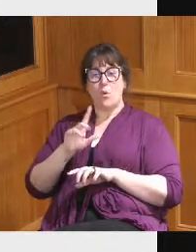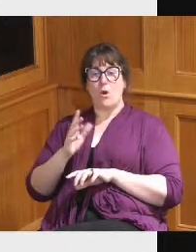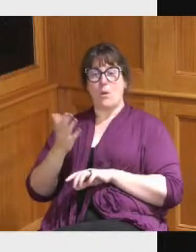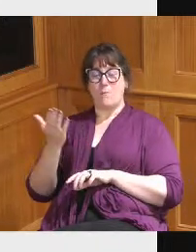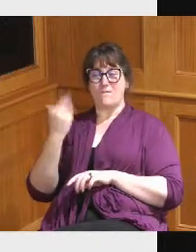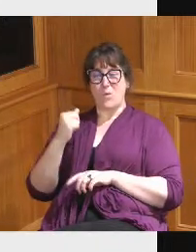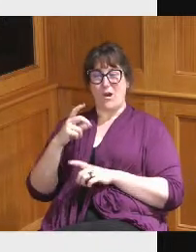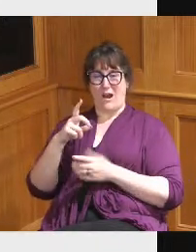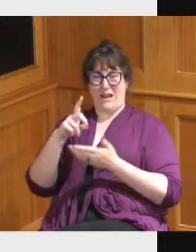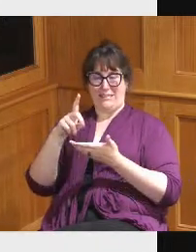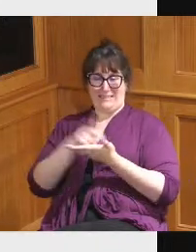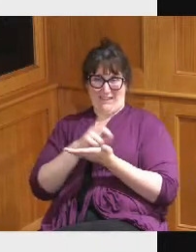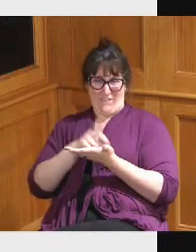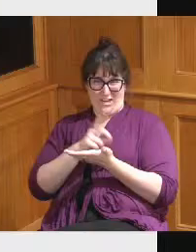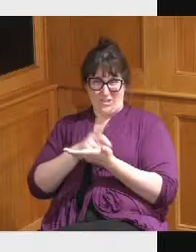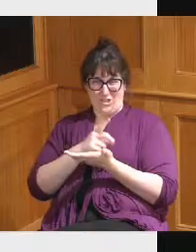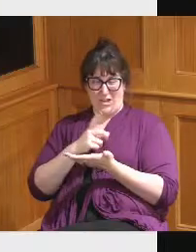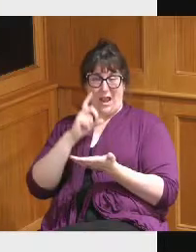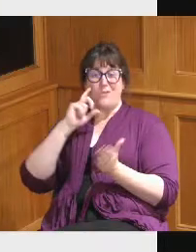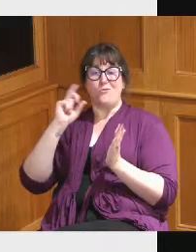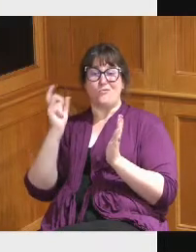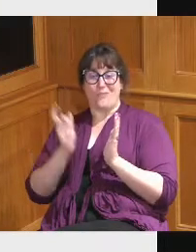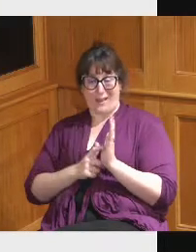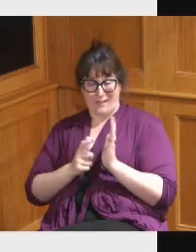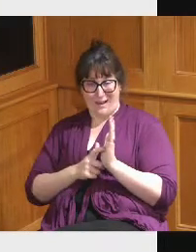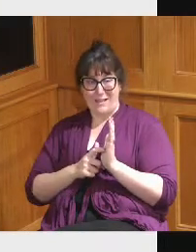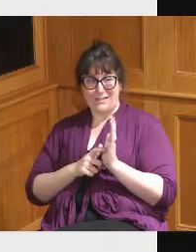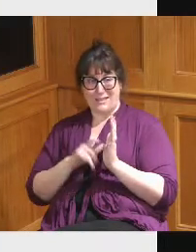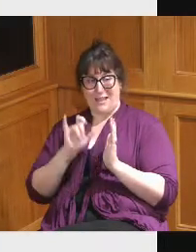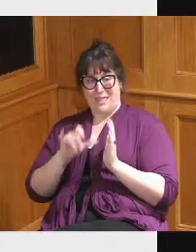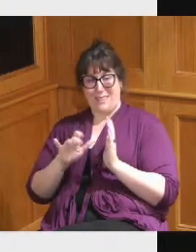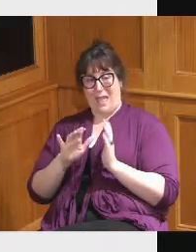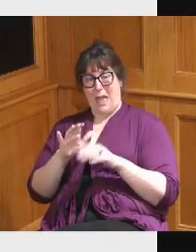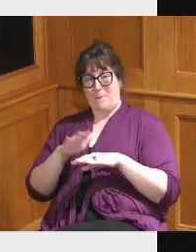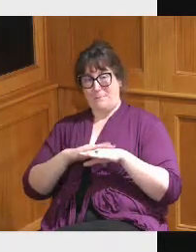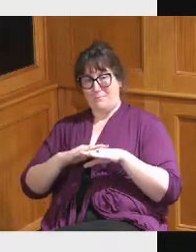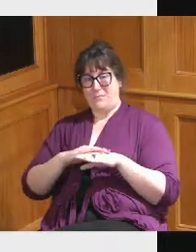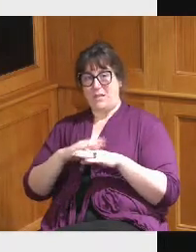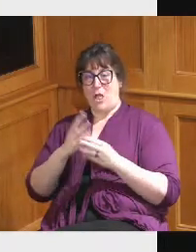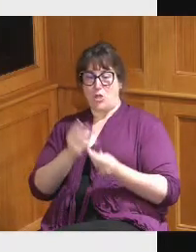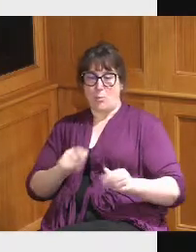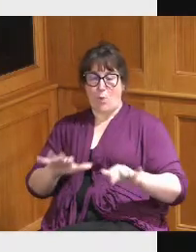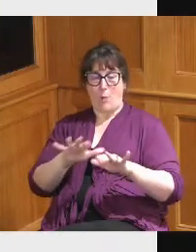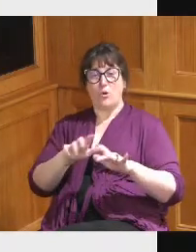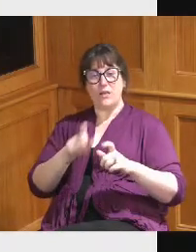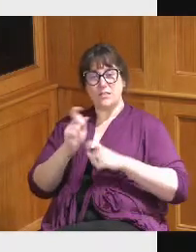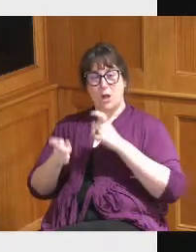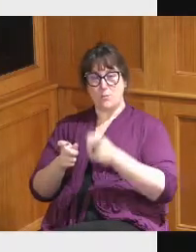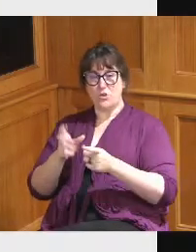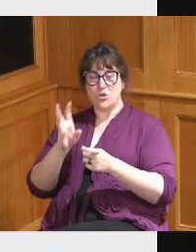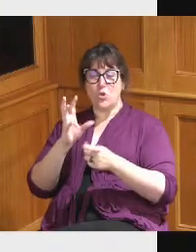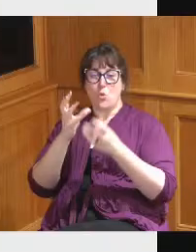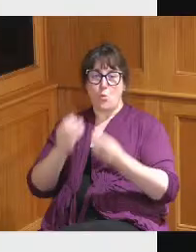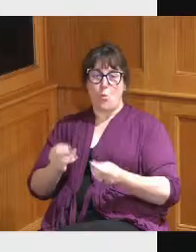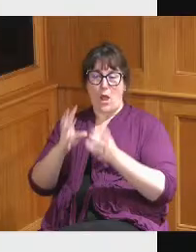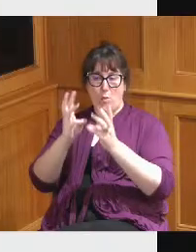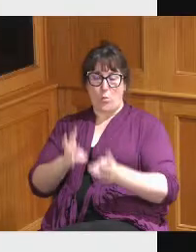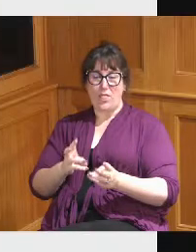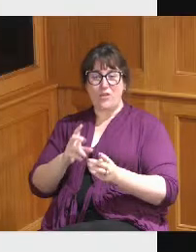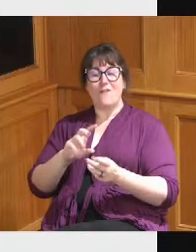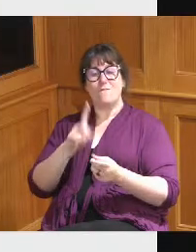definition. So really recognizing that, really basing it off of the property's contribution of wet weather based on the runoff of the